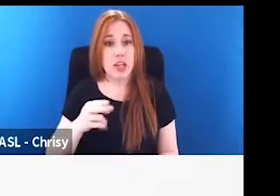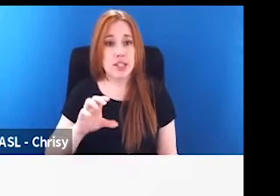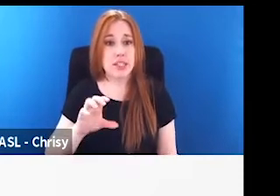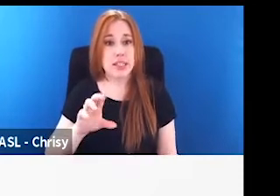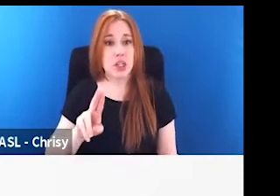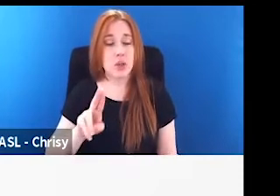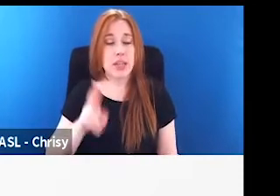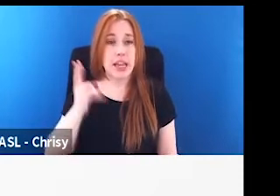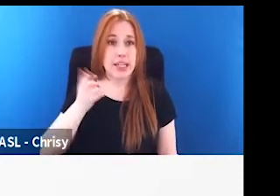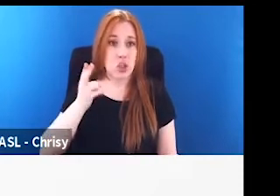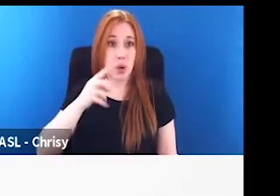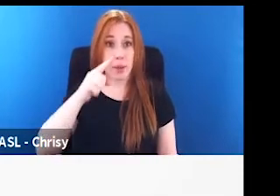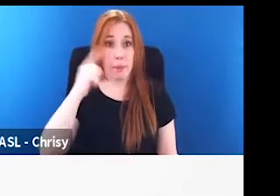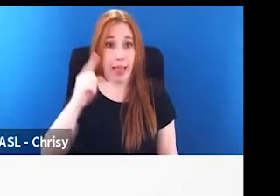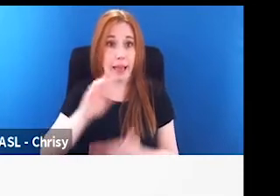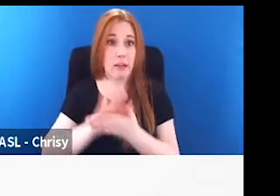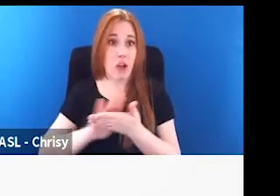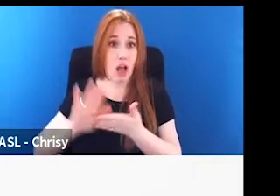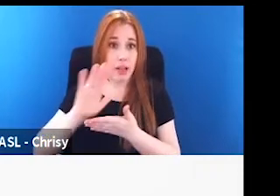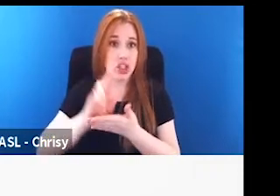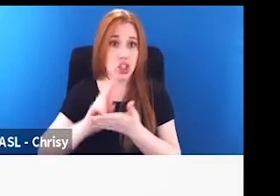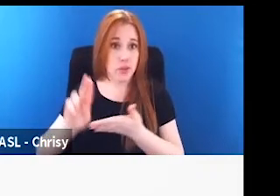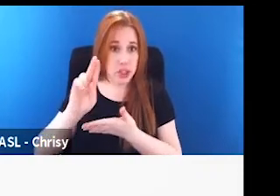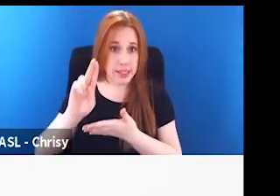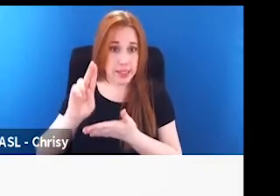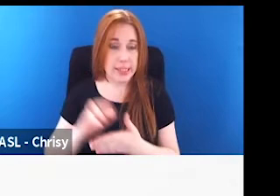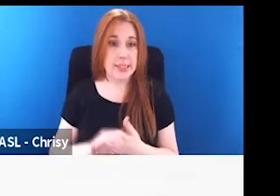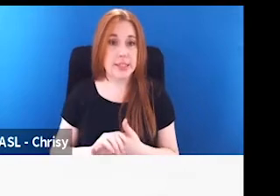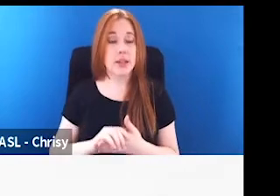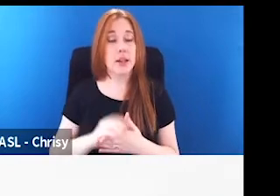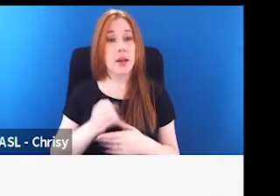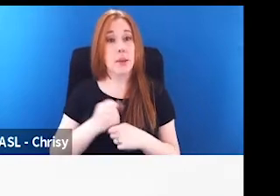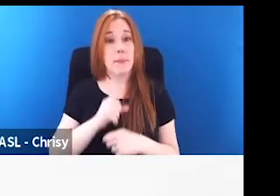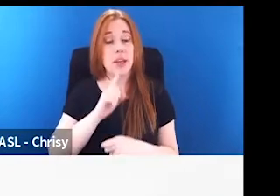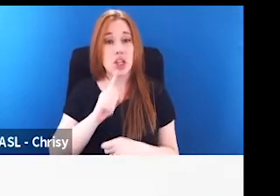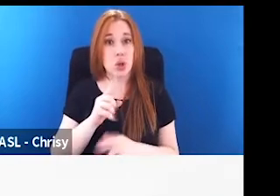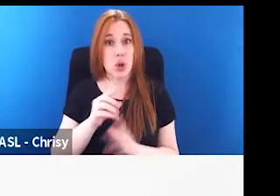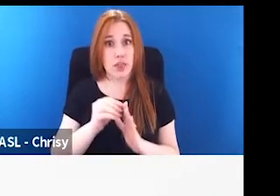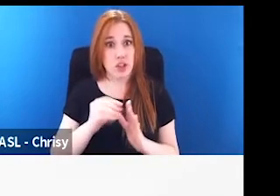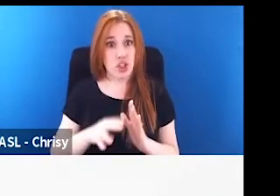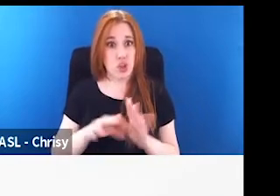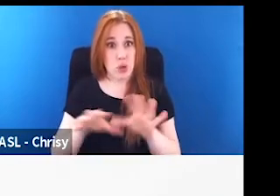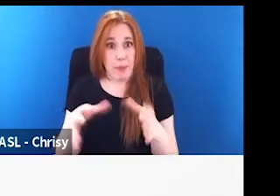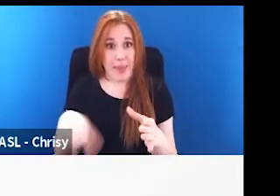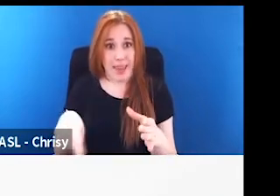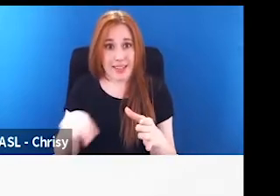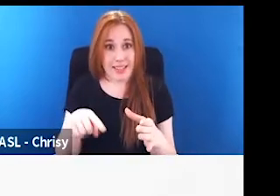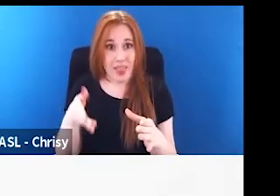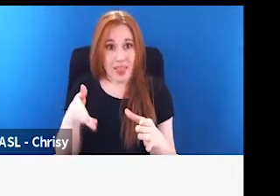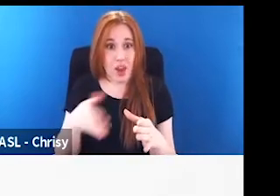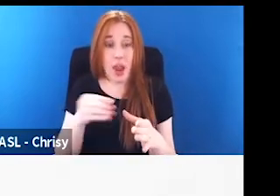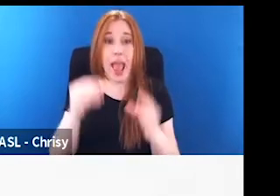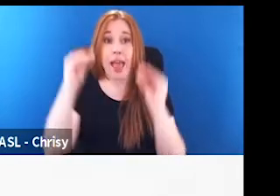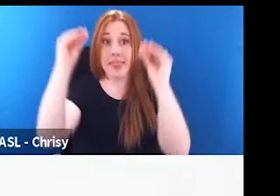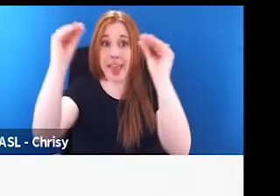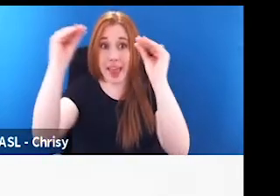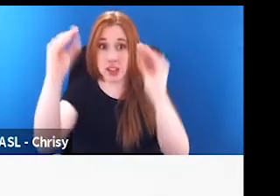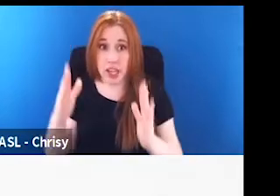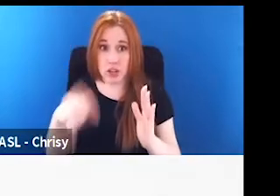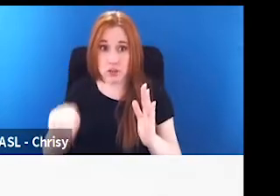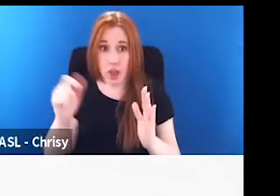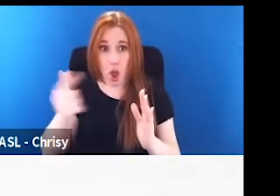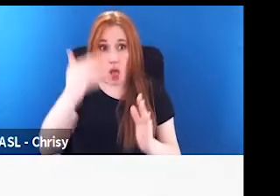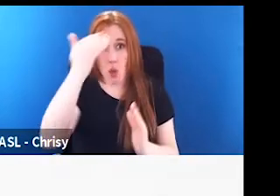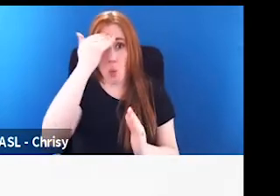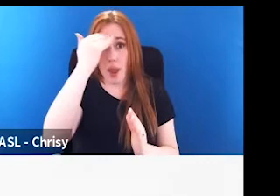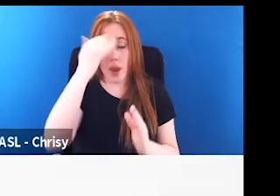Black colleges and universities, to make sure that the student base there and the educators are aware, especially